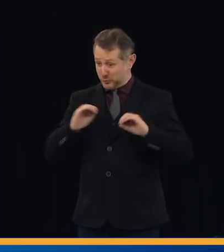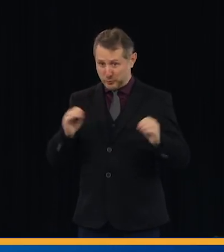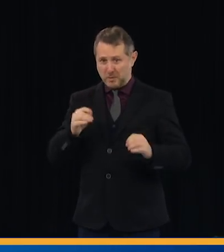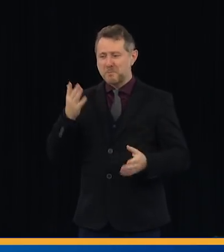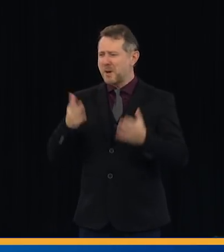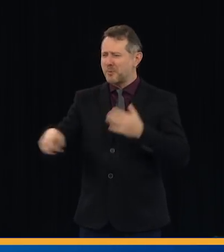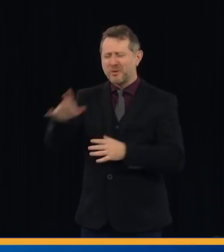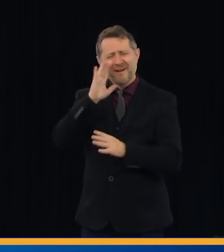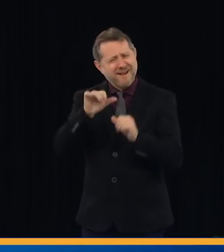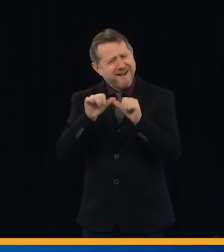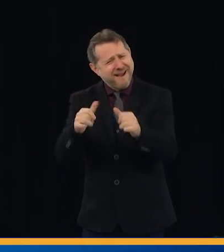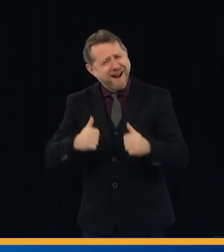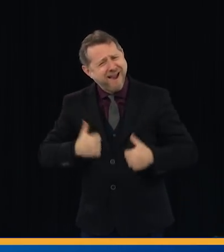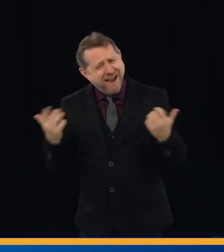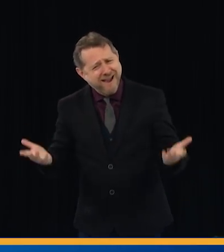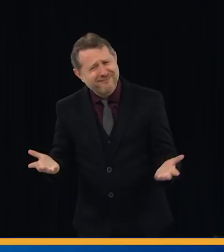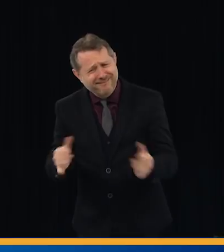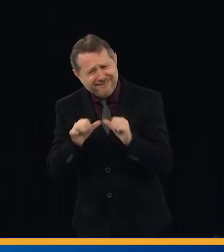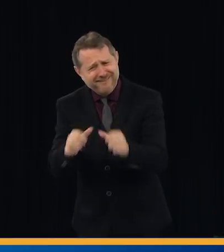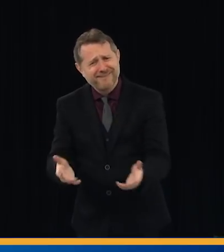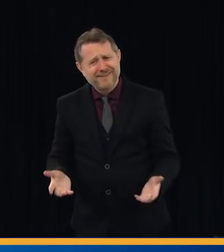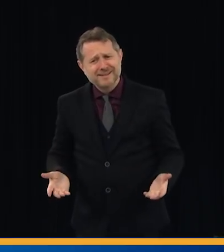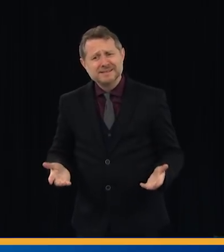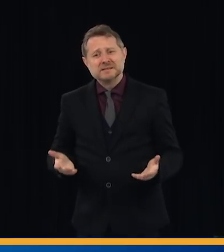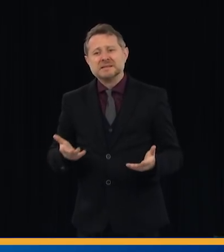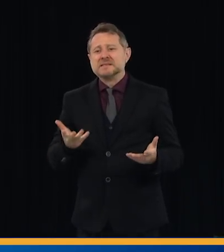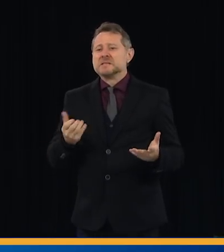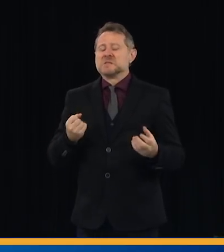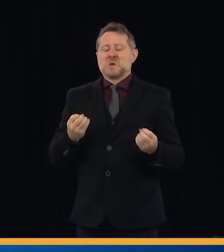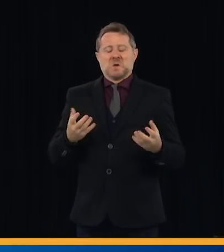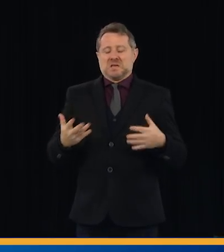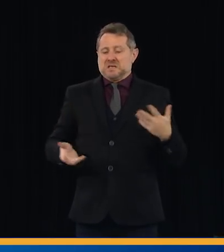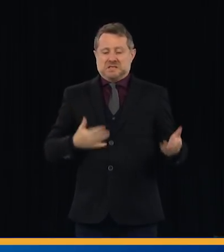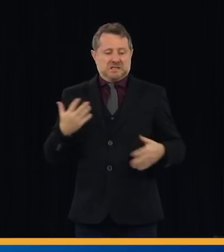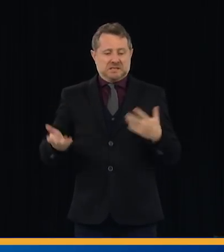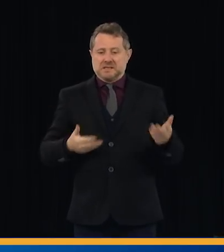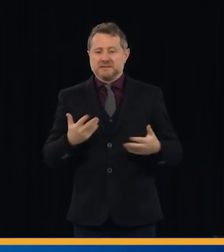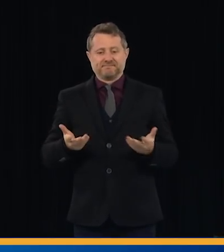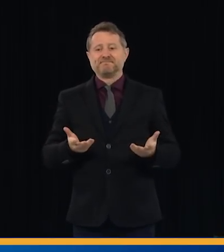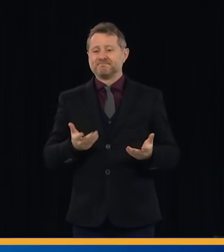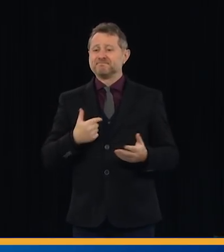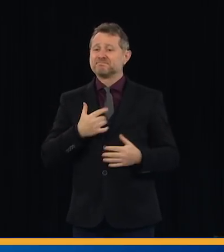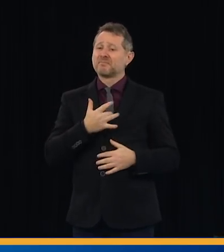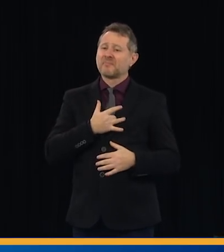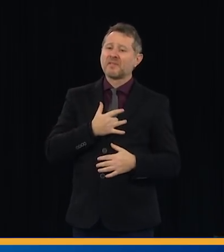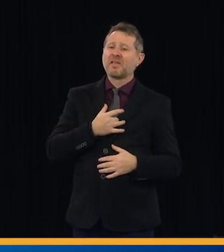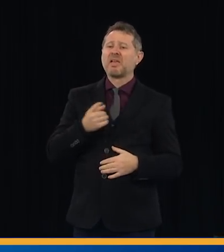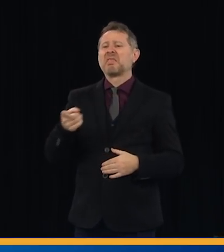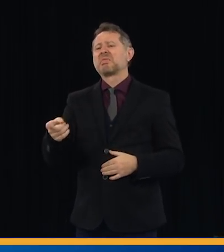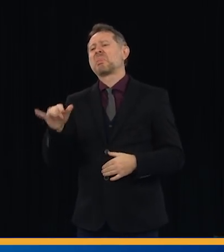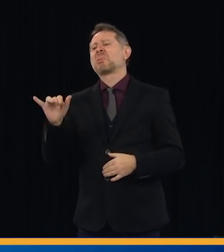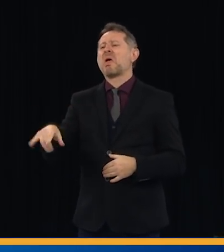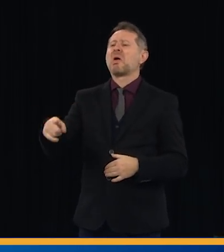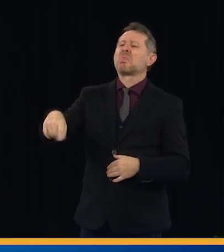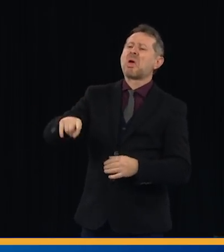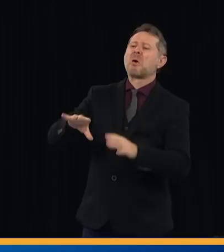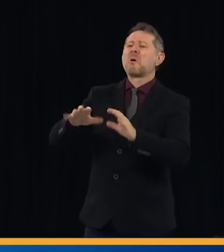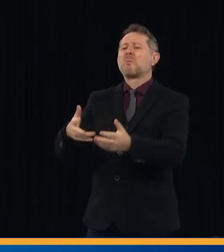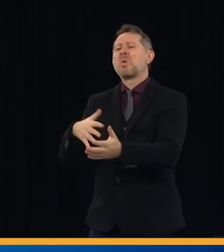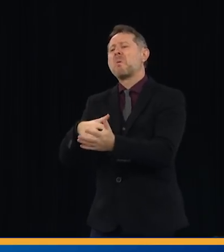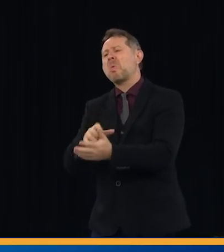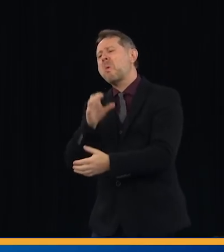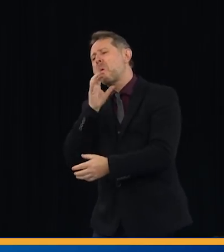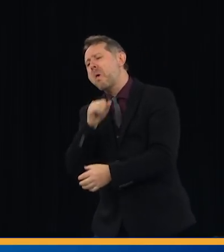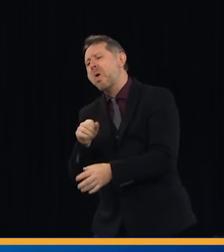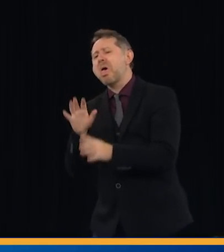today. So I don't accept the concept of, well, these were people who were old and